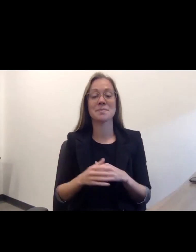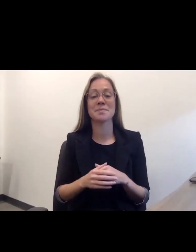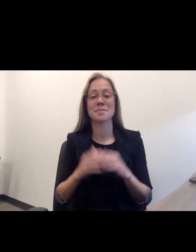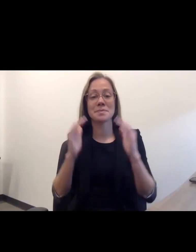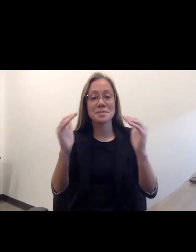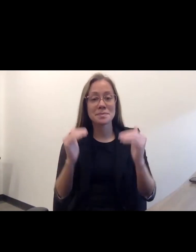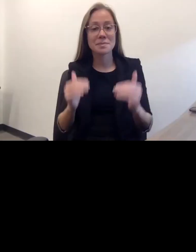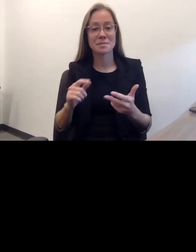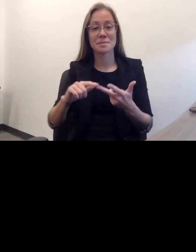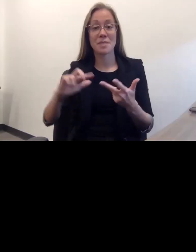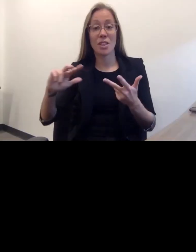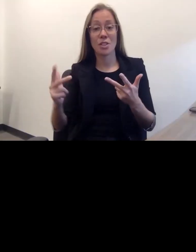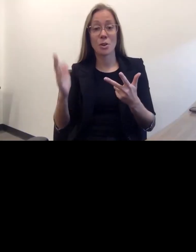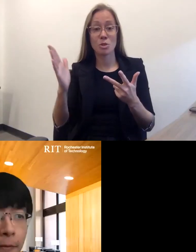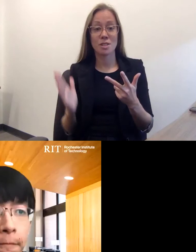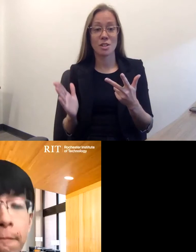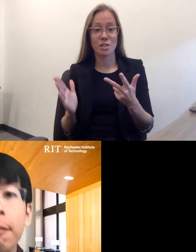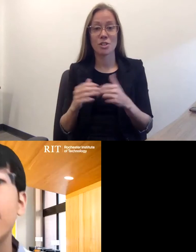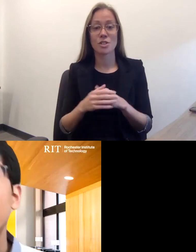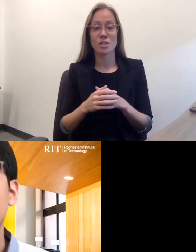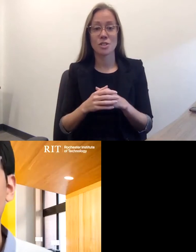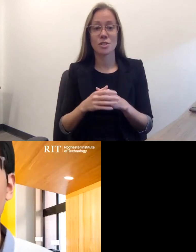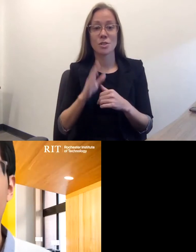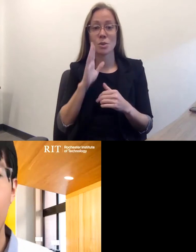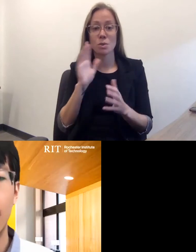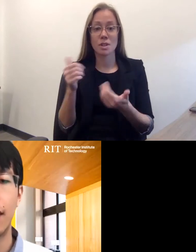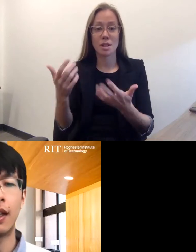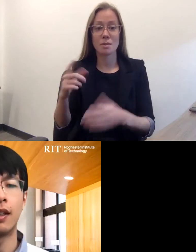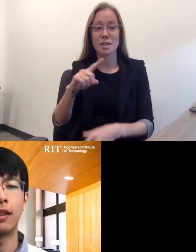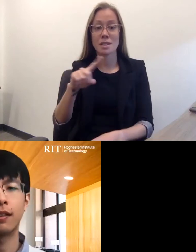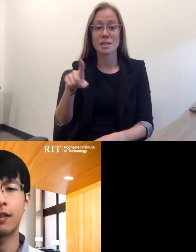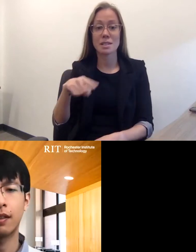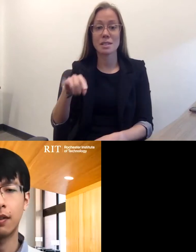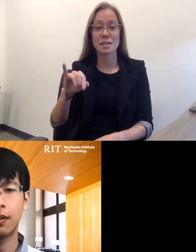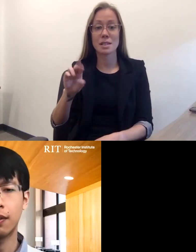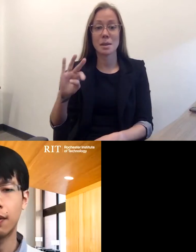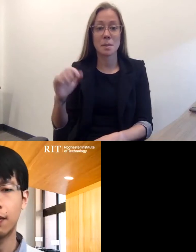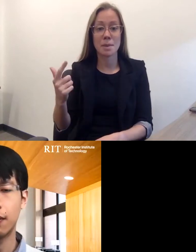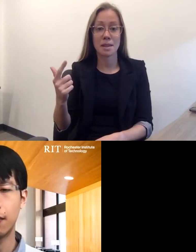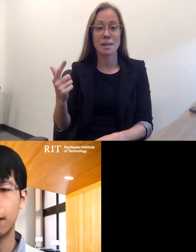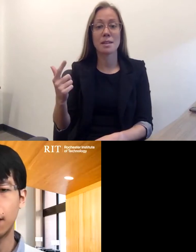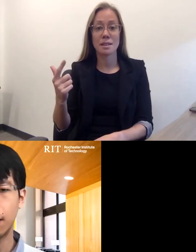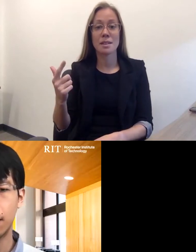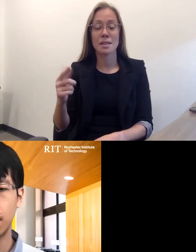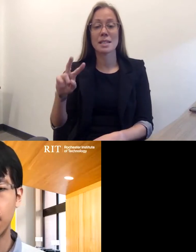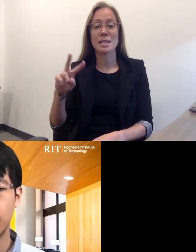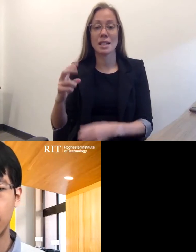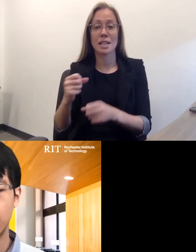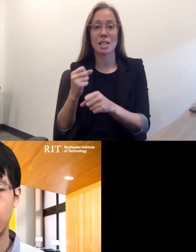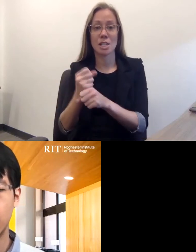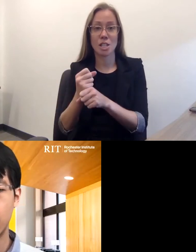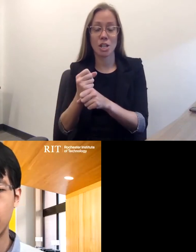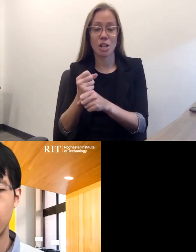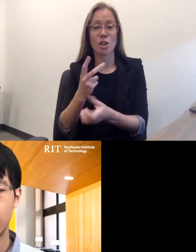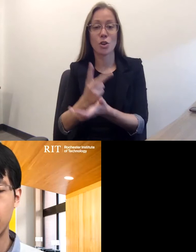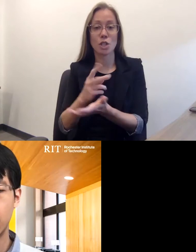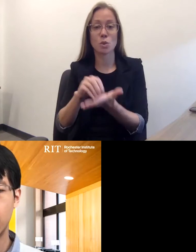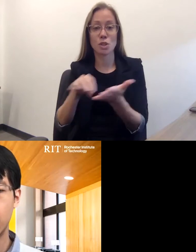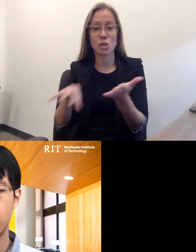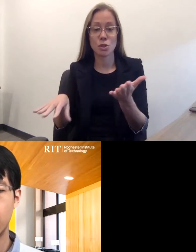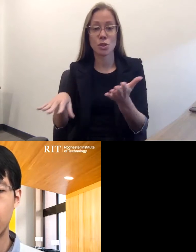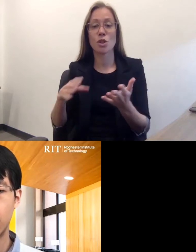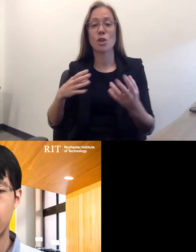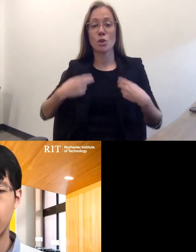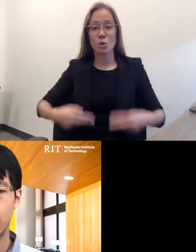to the third presentation, which will be given by Ziming Li, who is a second-year graduate student in the Human-Computer Technology Interaction Program